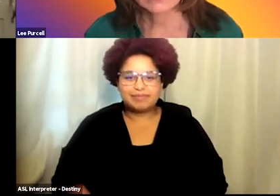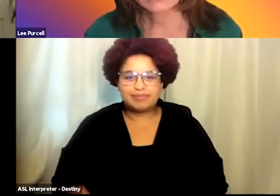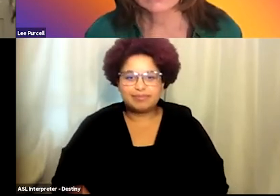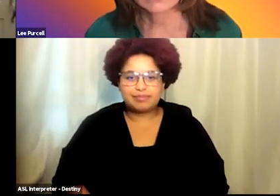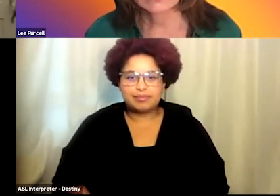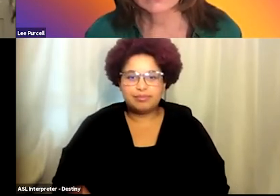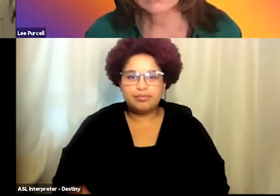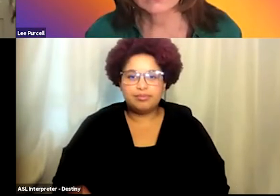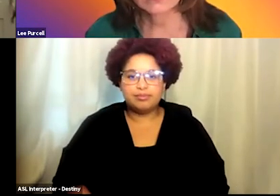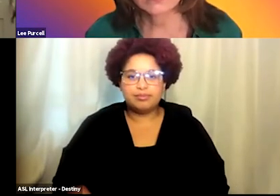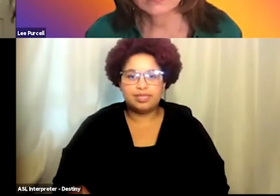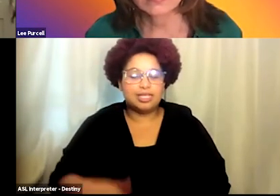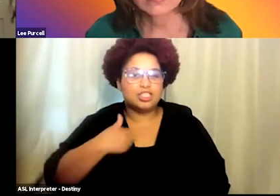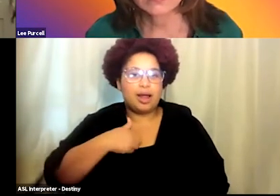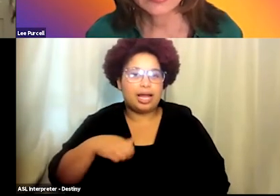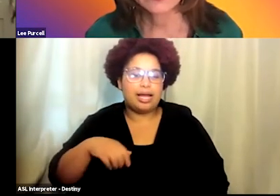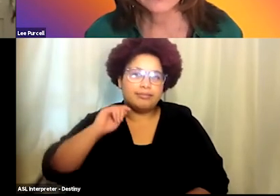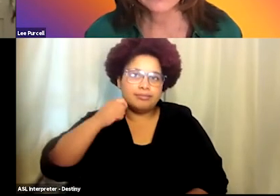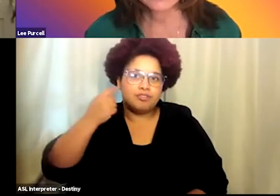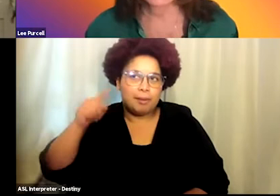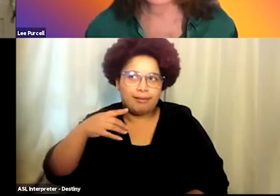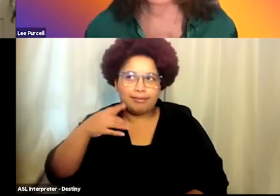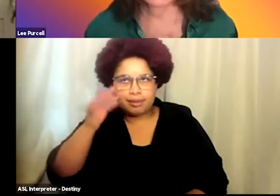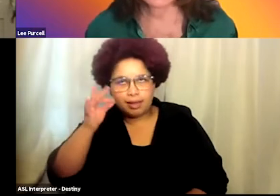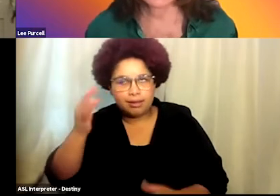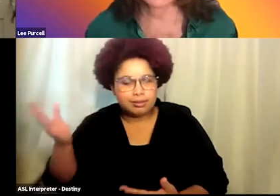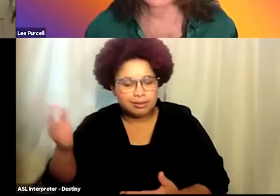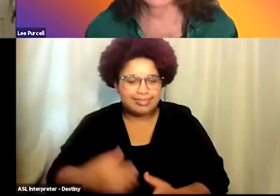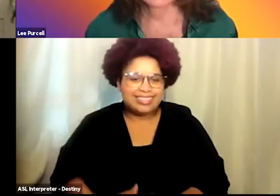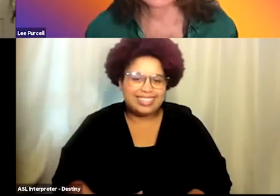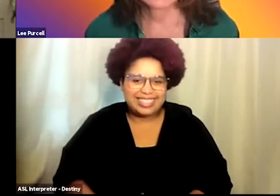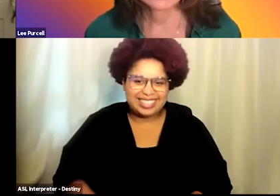Like I had to mute my cat. There you go.